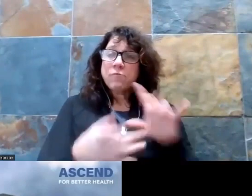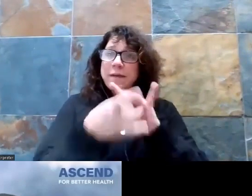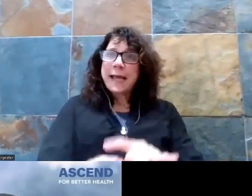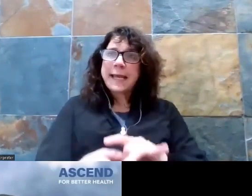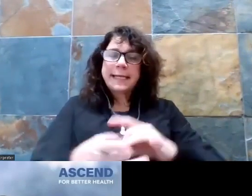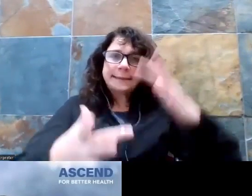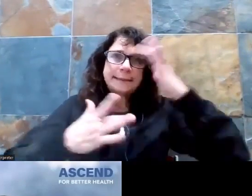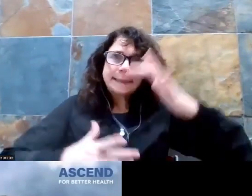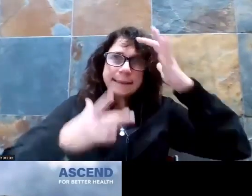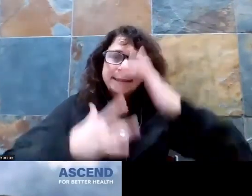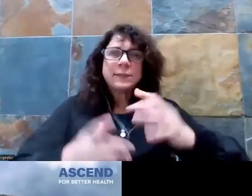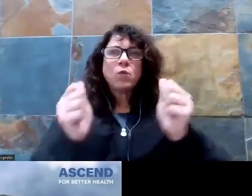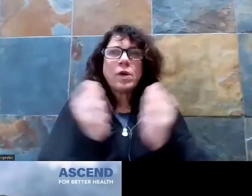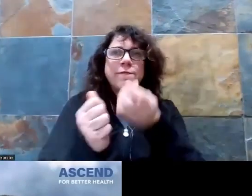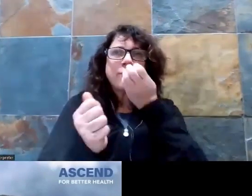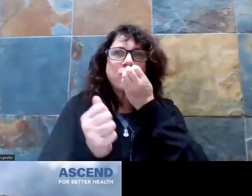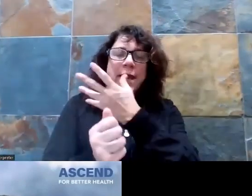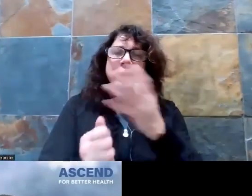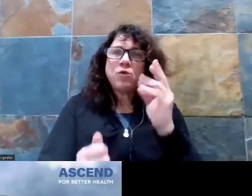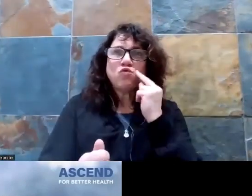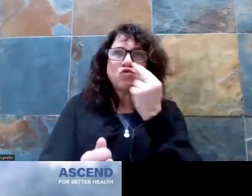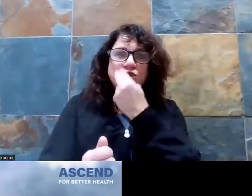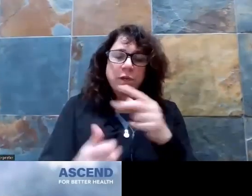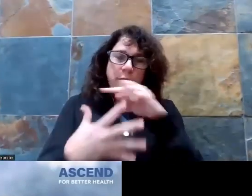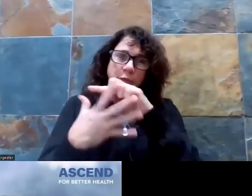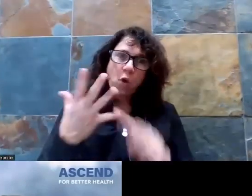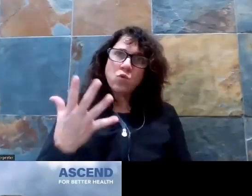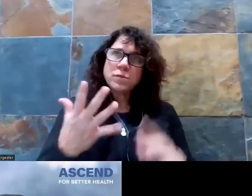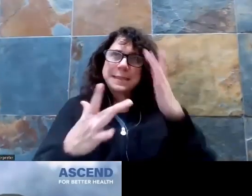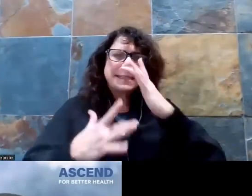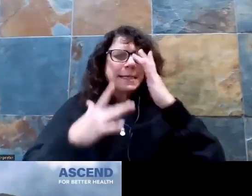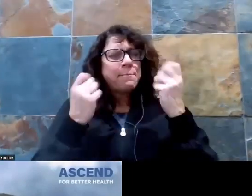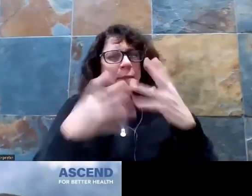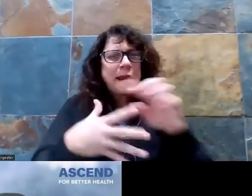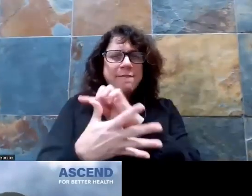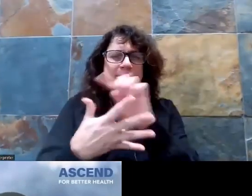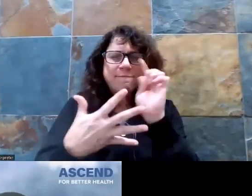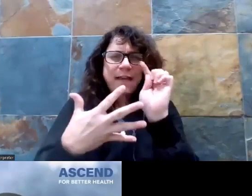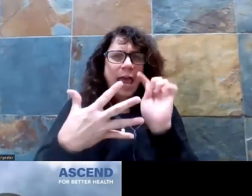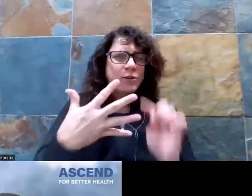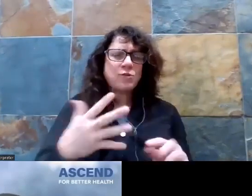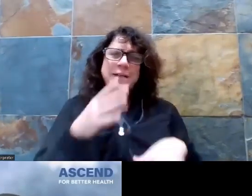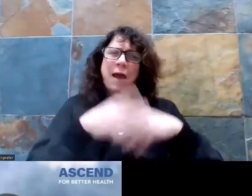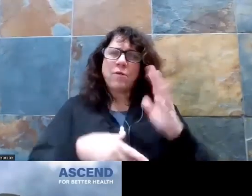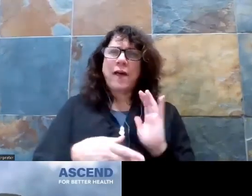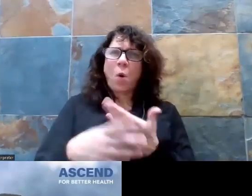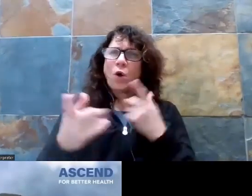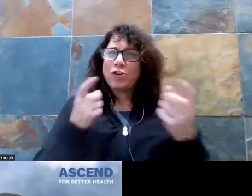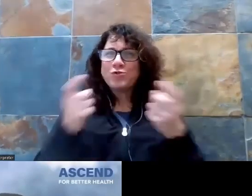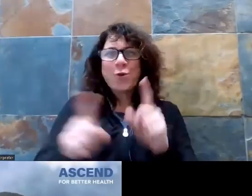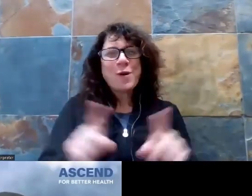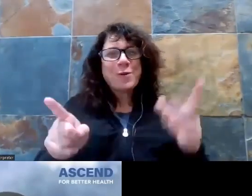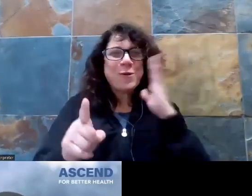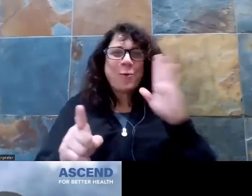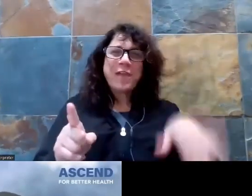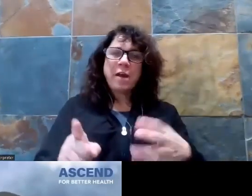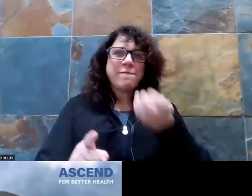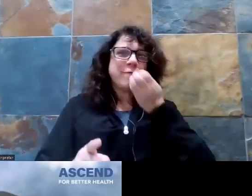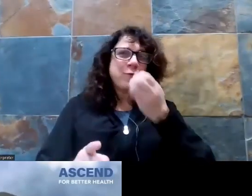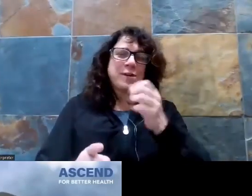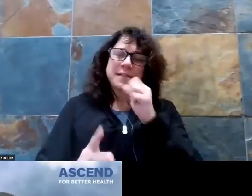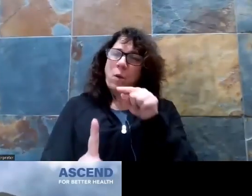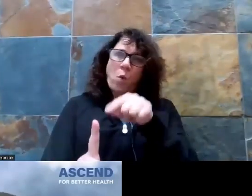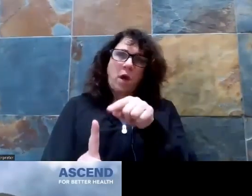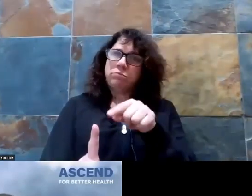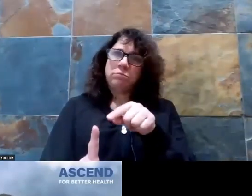food and nutrition. When it comes to these diseases, there are many factors that are out of our control, but we know that food is not one of